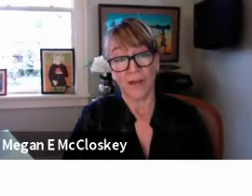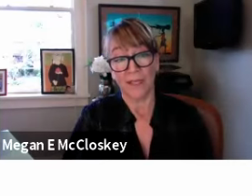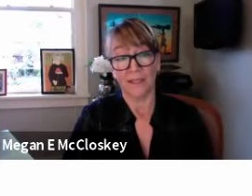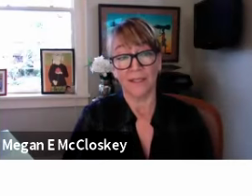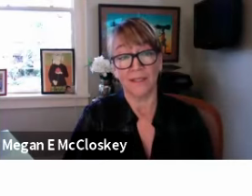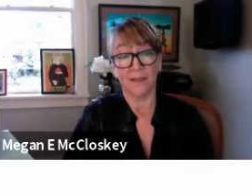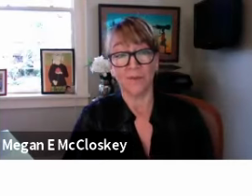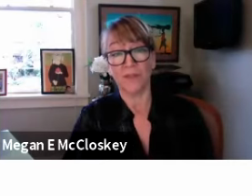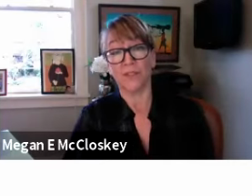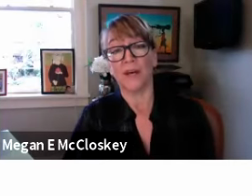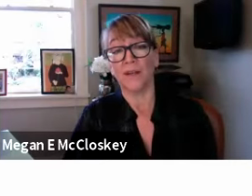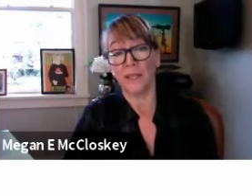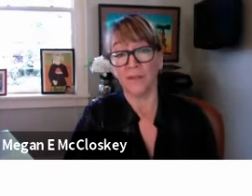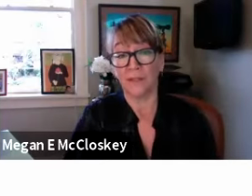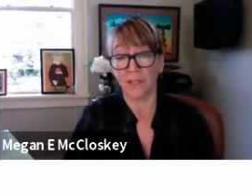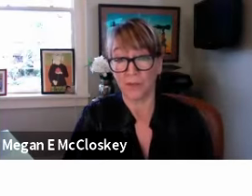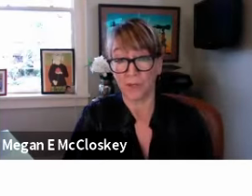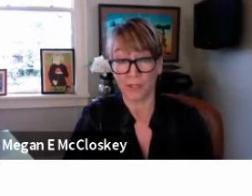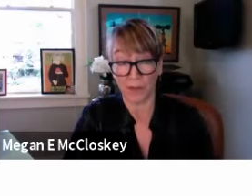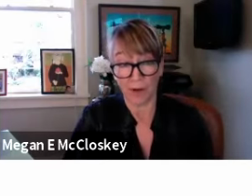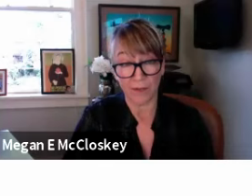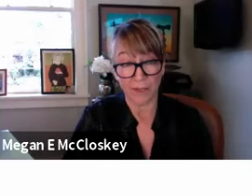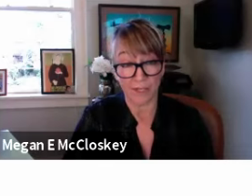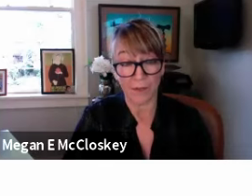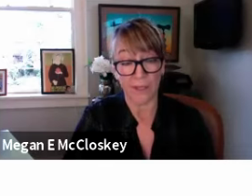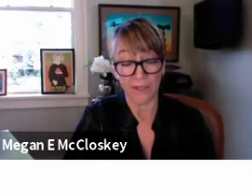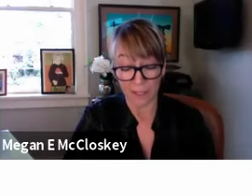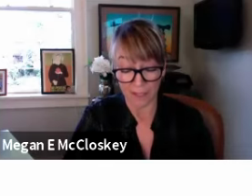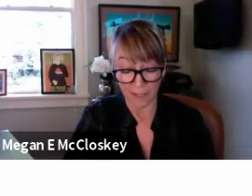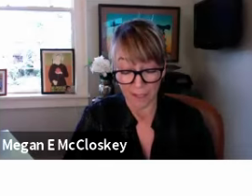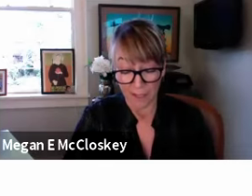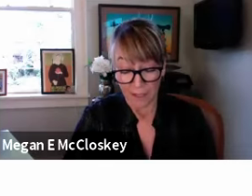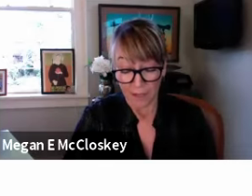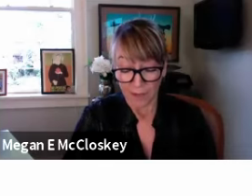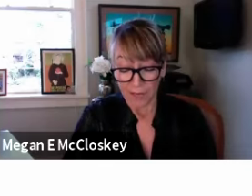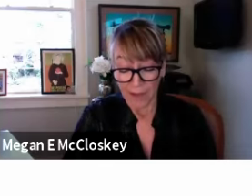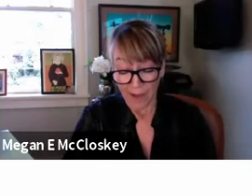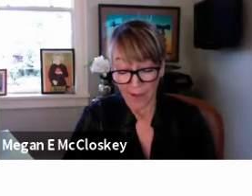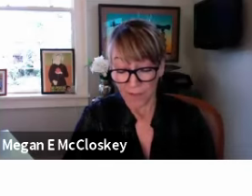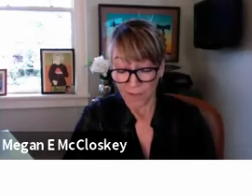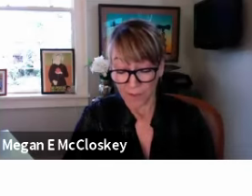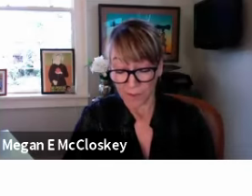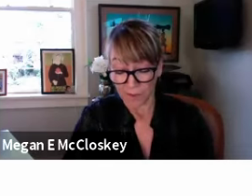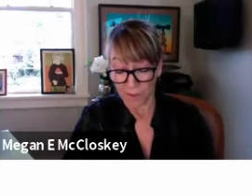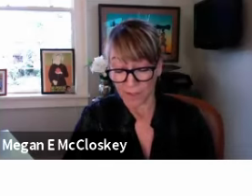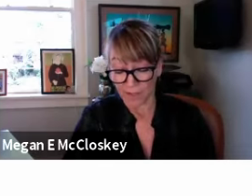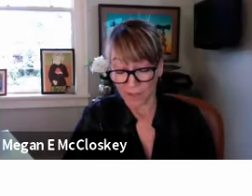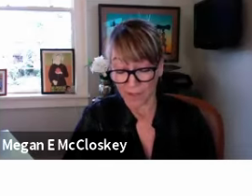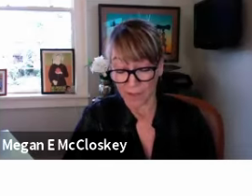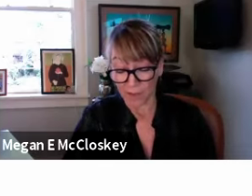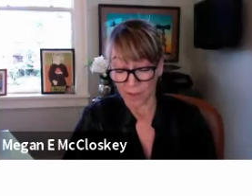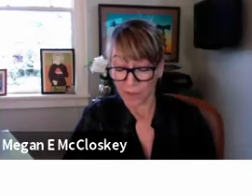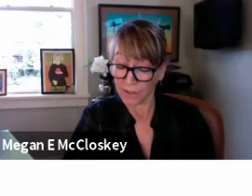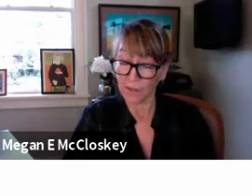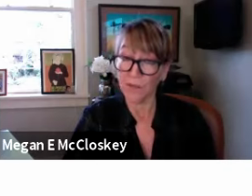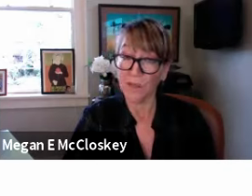important findings is that the research is unevenly distributed geographically, as you can see. Nearly half of the articles